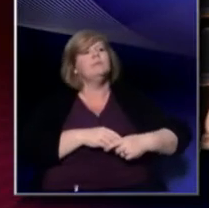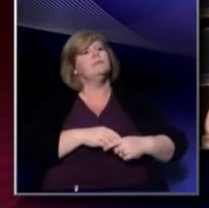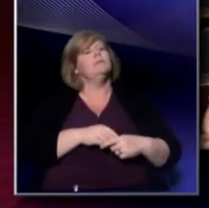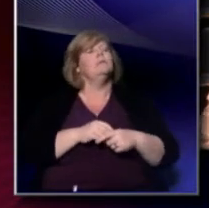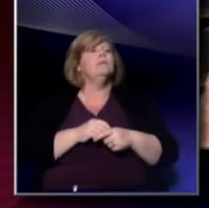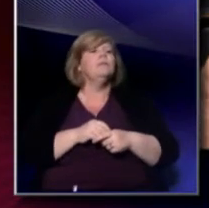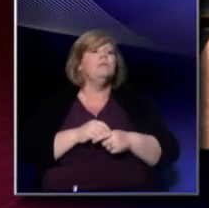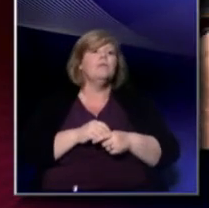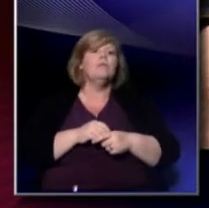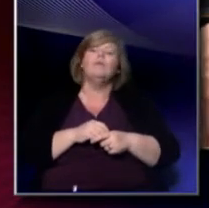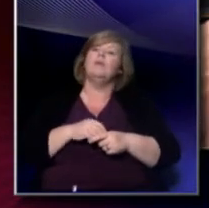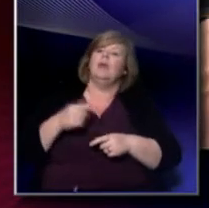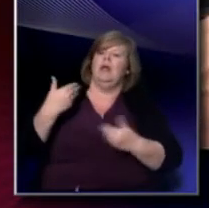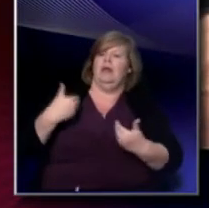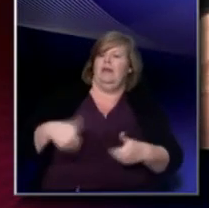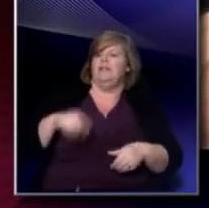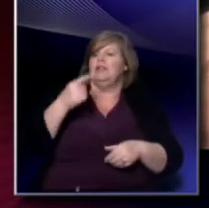Gordon?